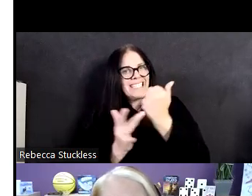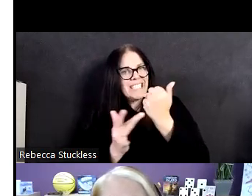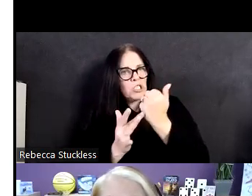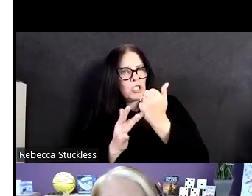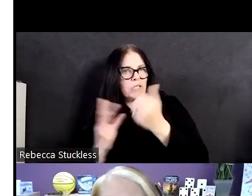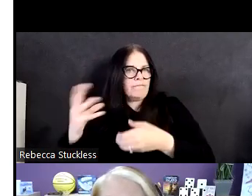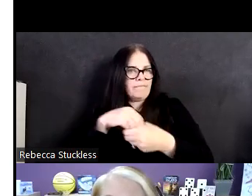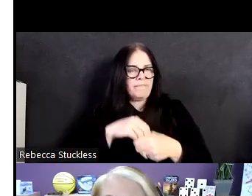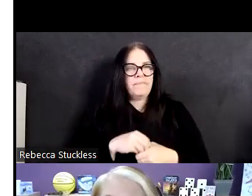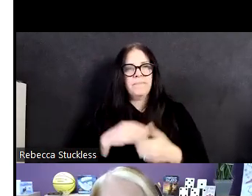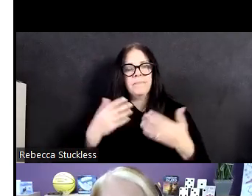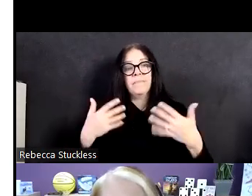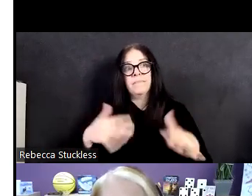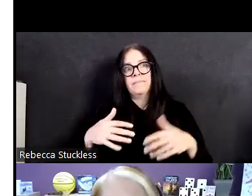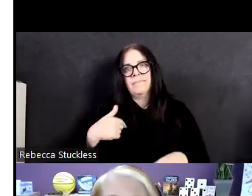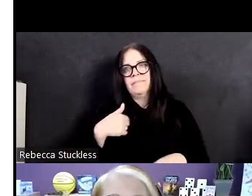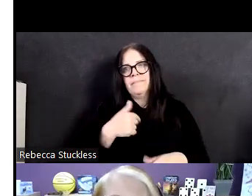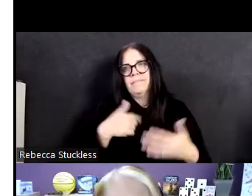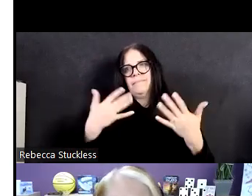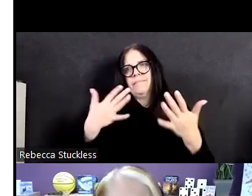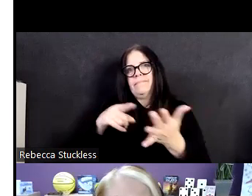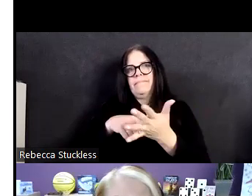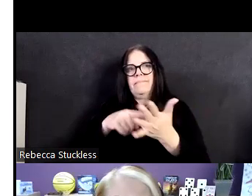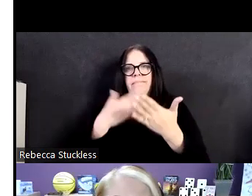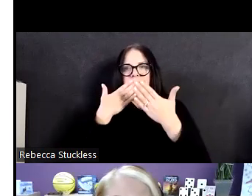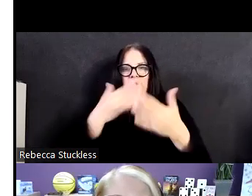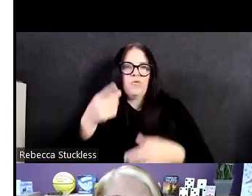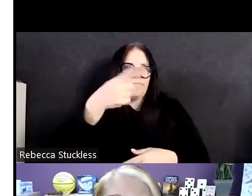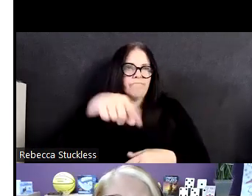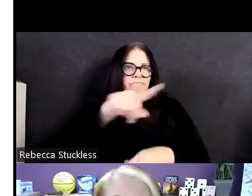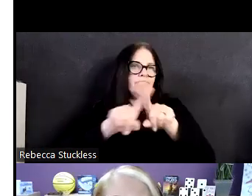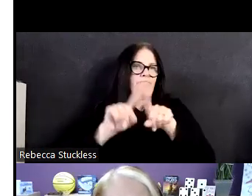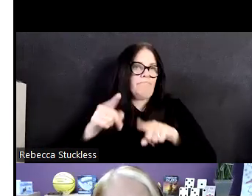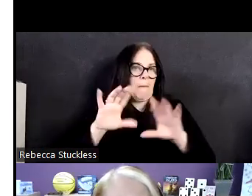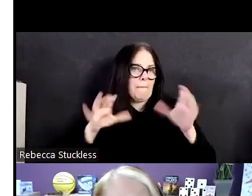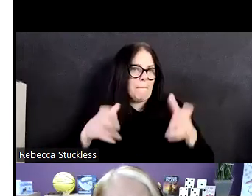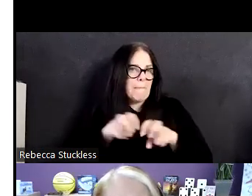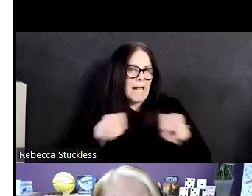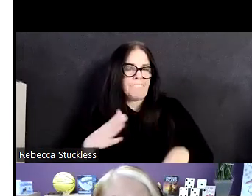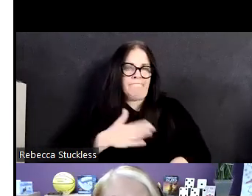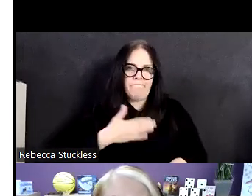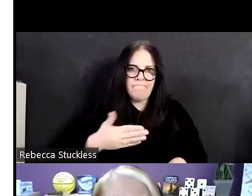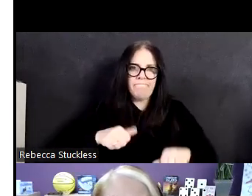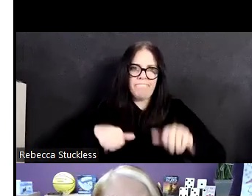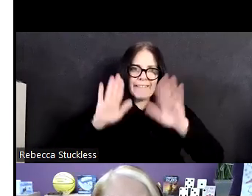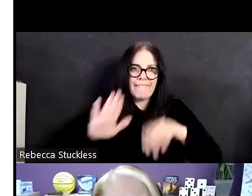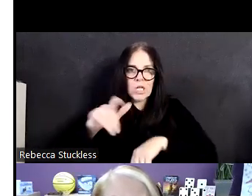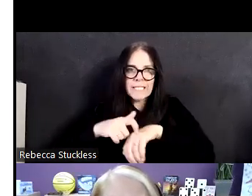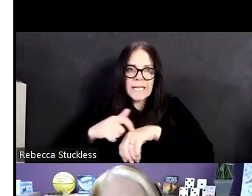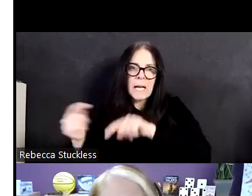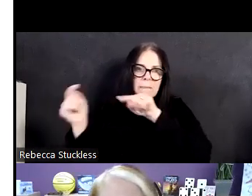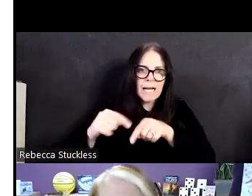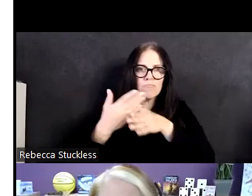We owe a big debt of gratitude to all of these wonderful panelists for agreeing to share their time and experiences with us